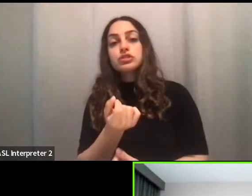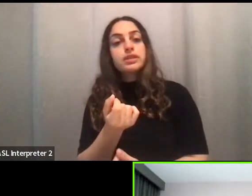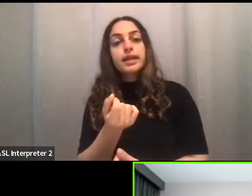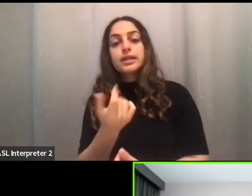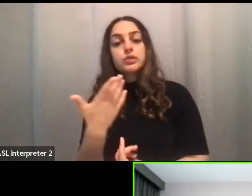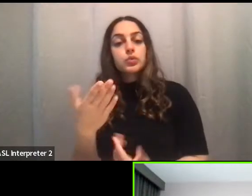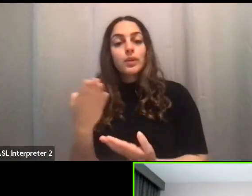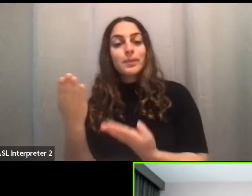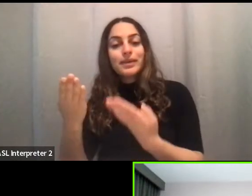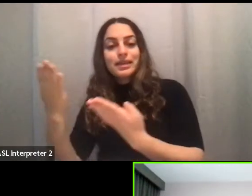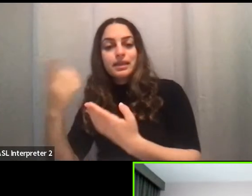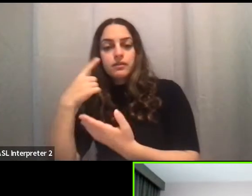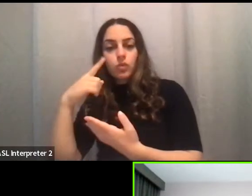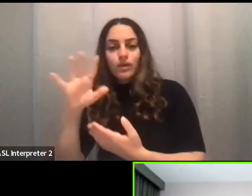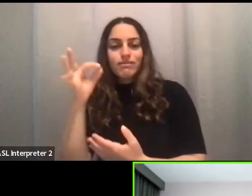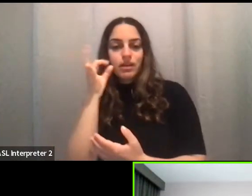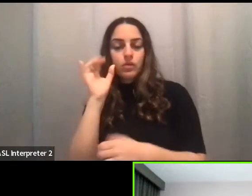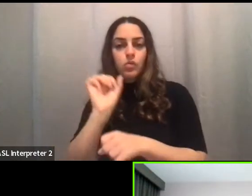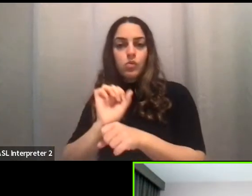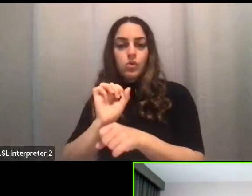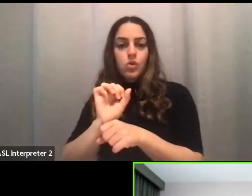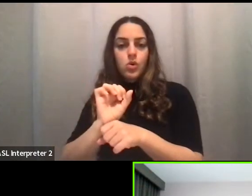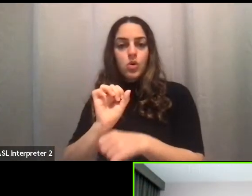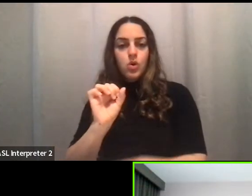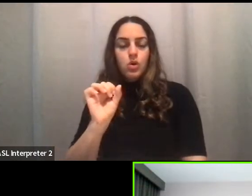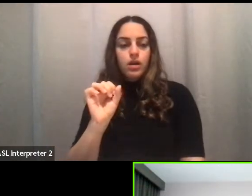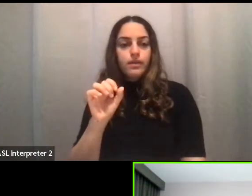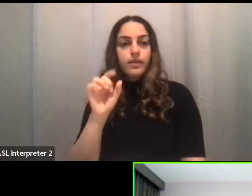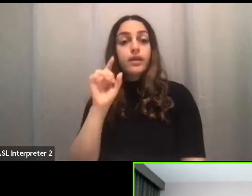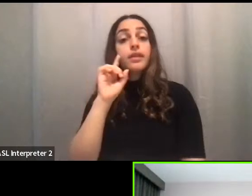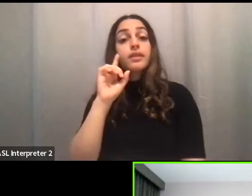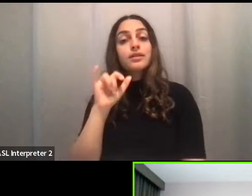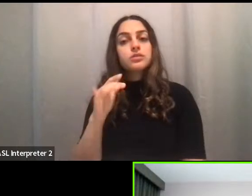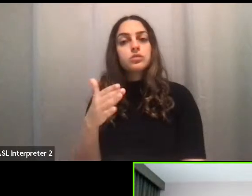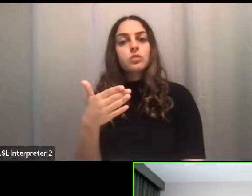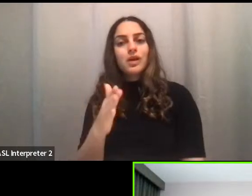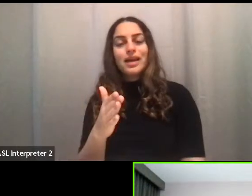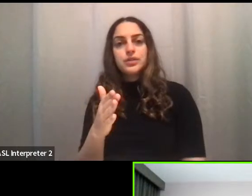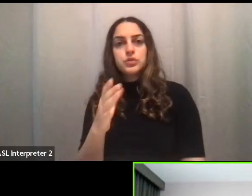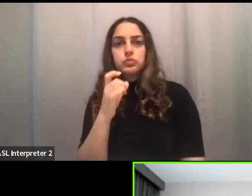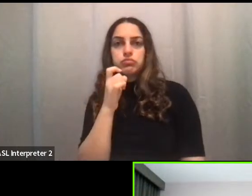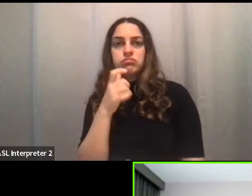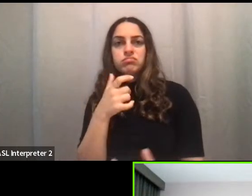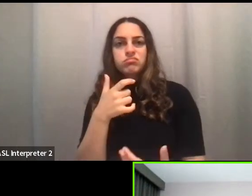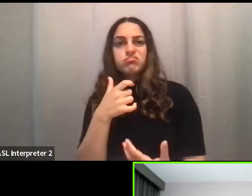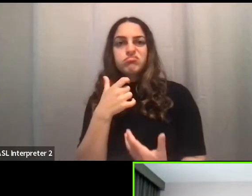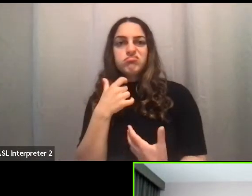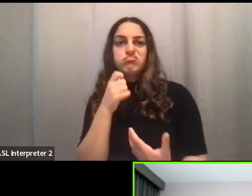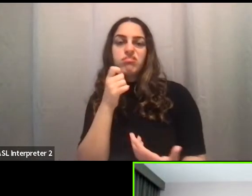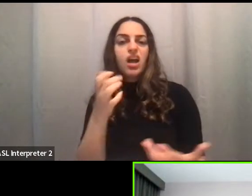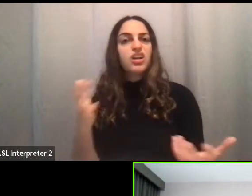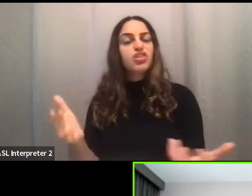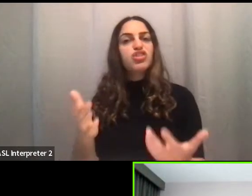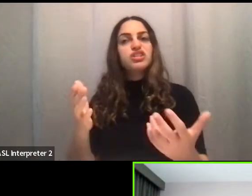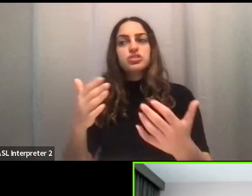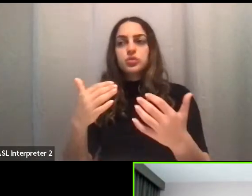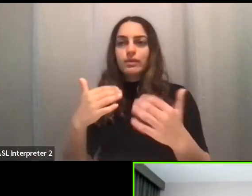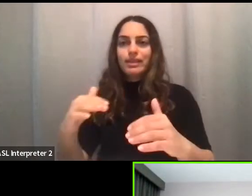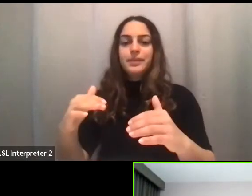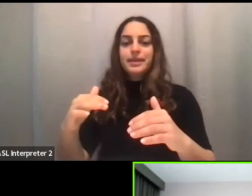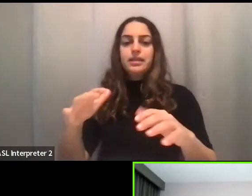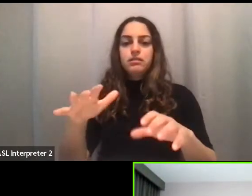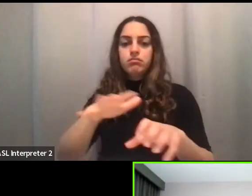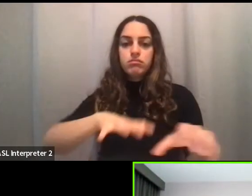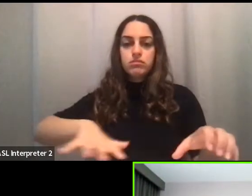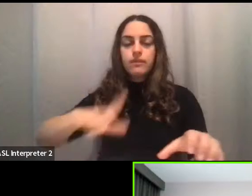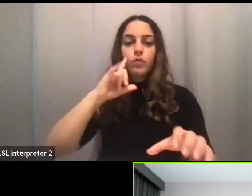federal work and i think this is a way of discouraging and eliminating the market for construction uh and for